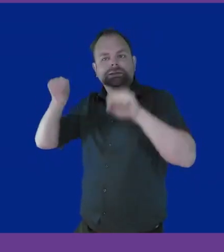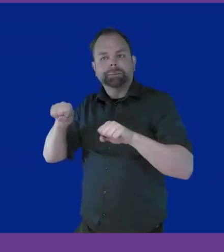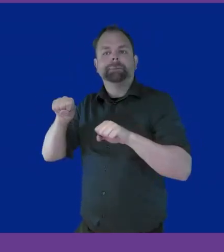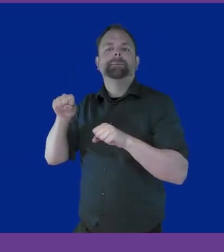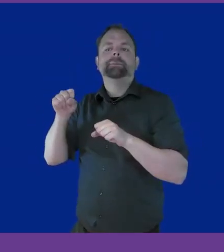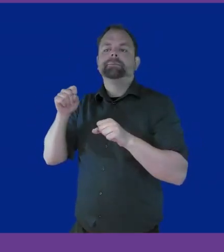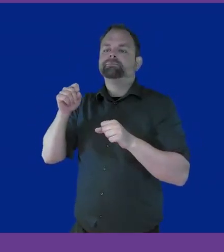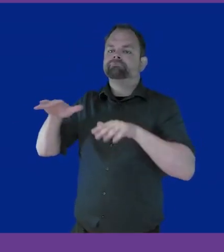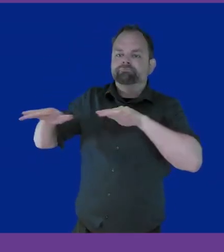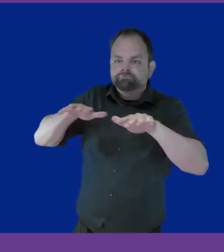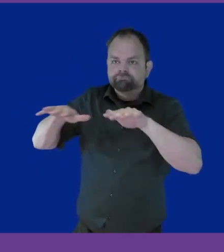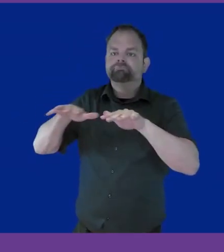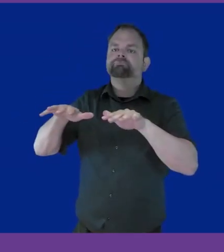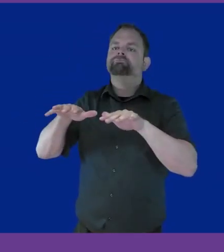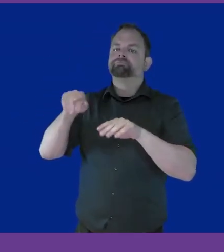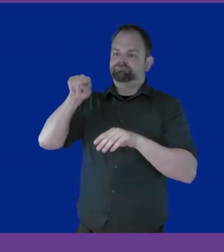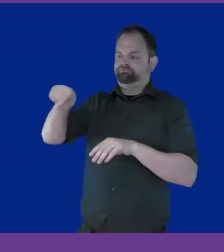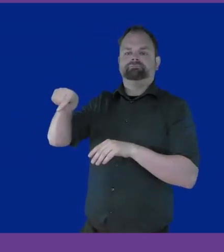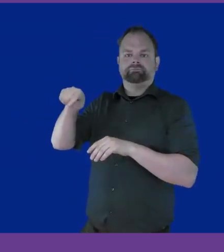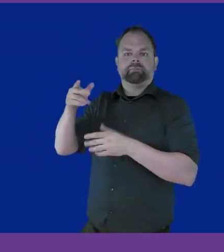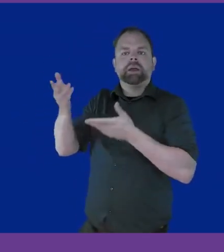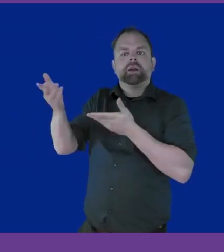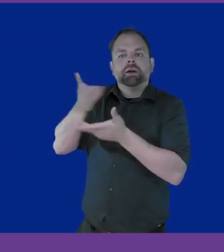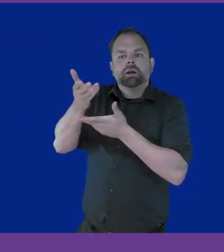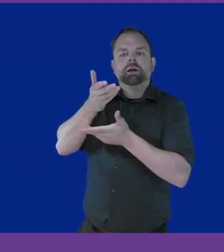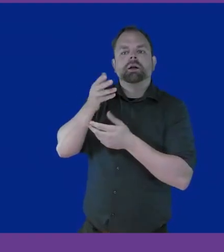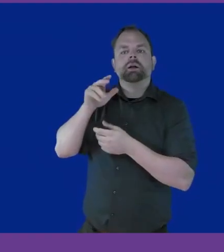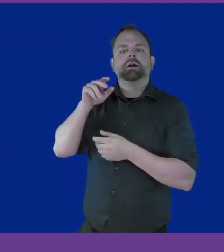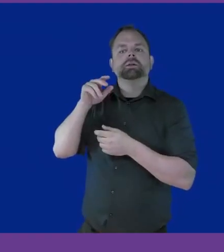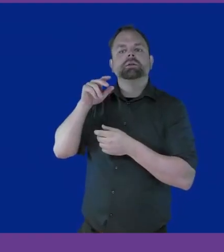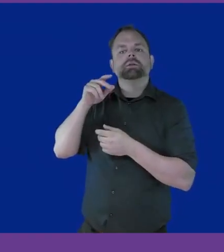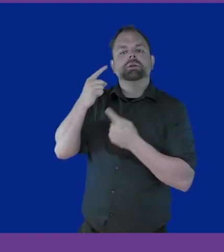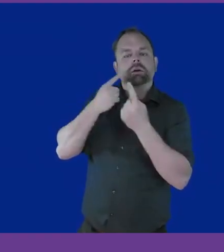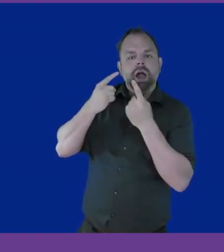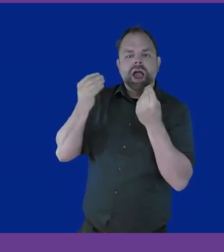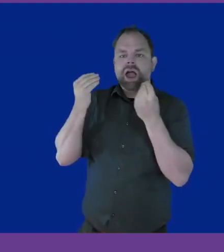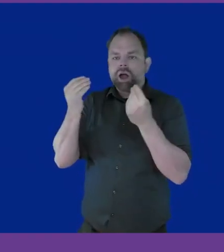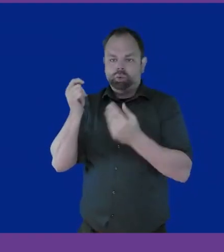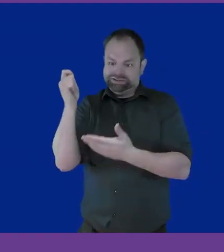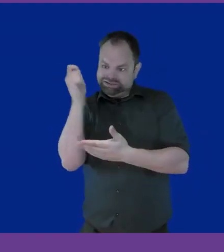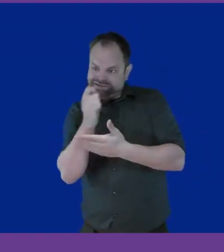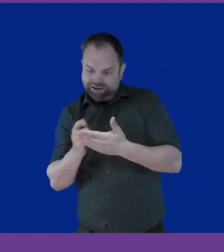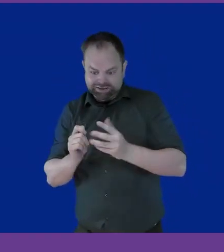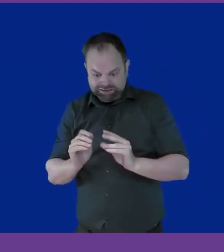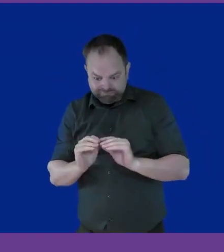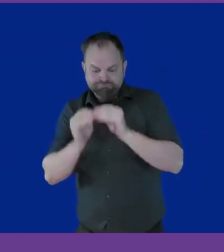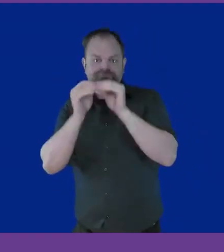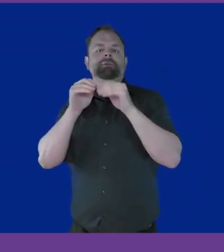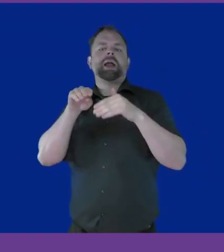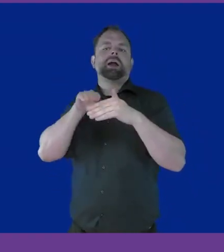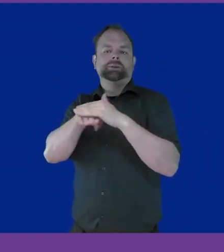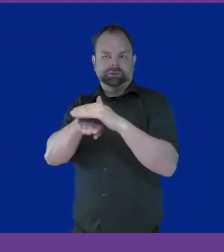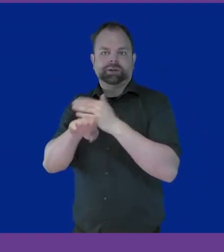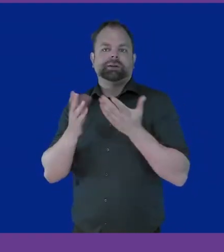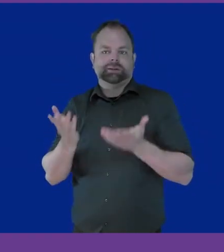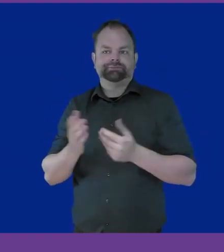my distinguished colleagues for brief opening remarks. And we have many. We have Jesus Hernandez, Director